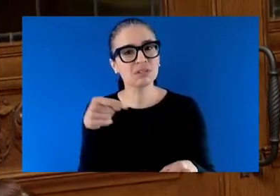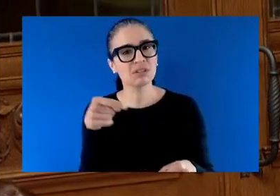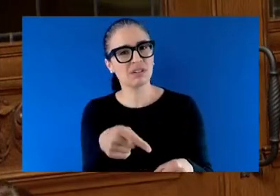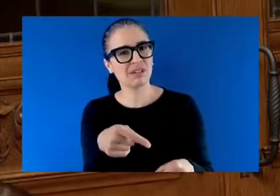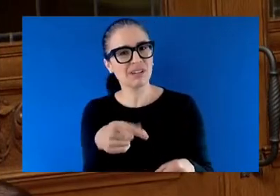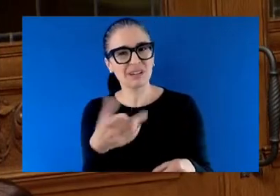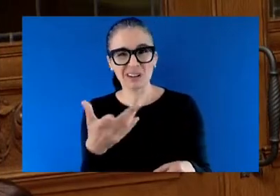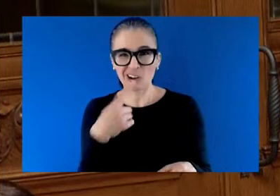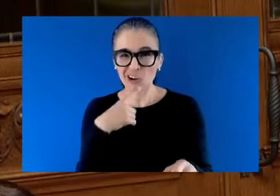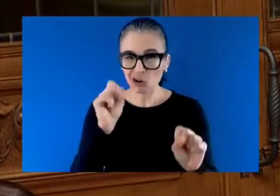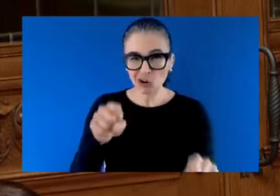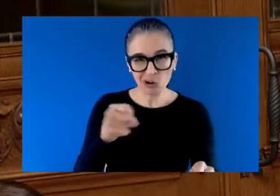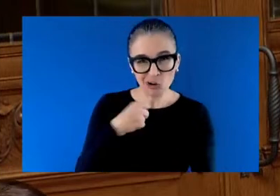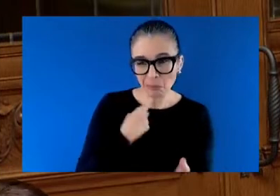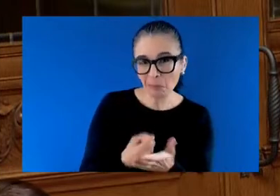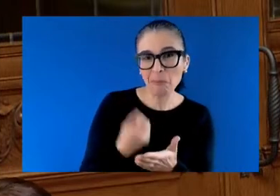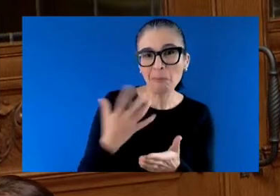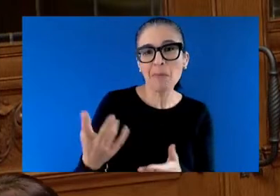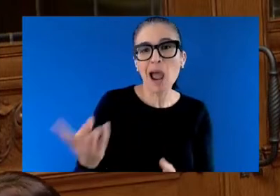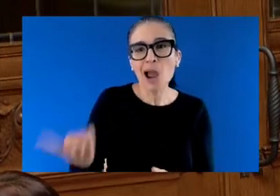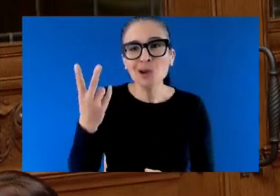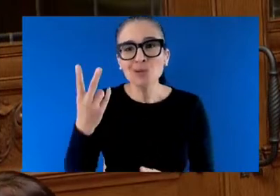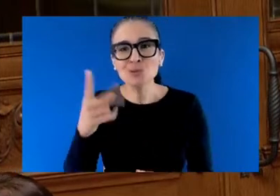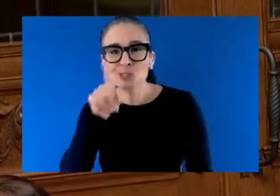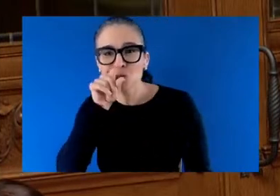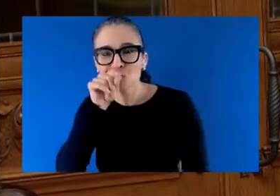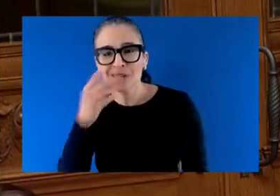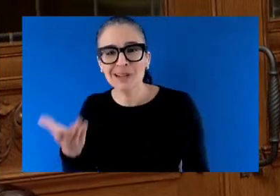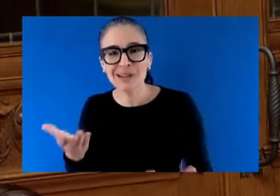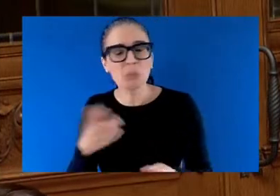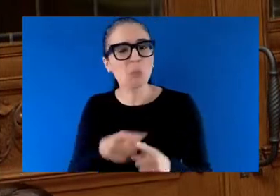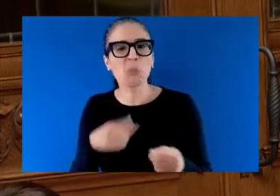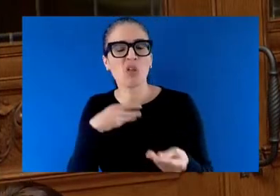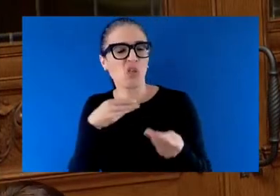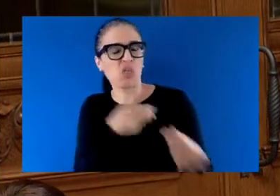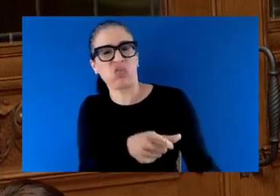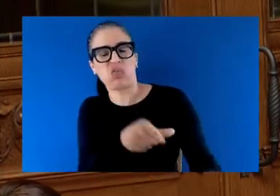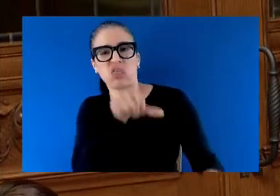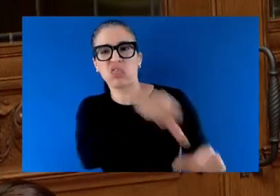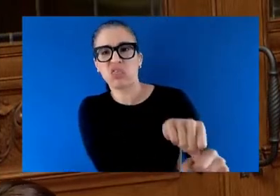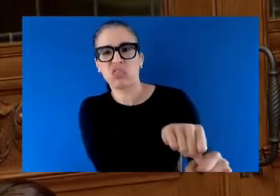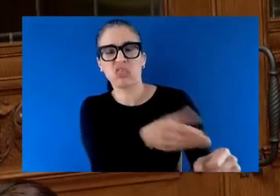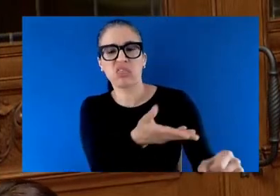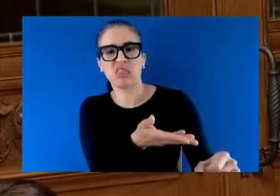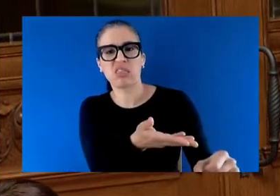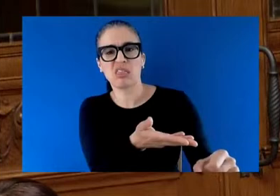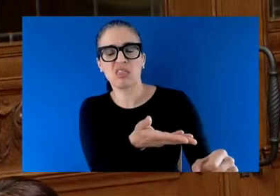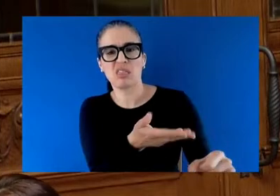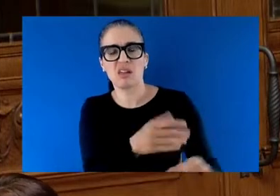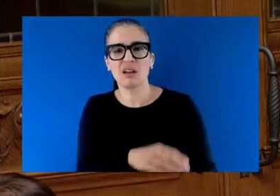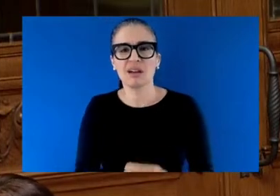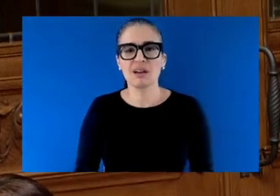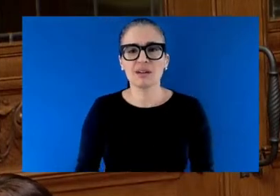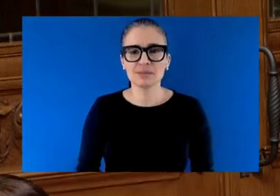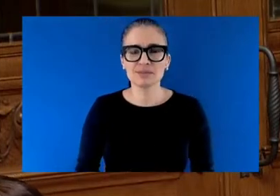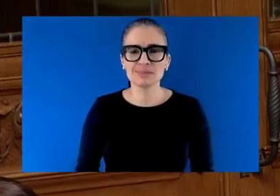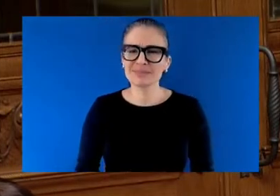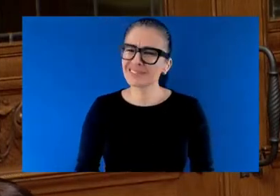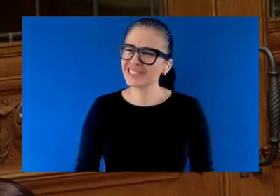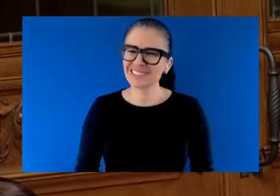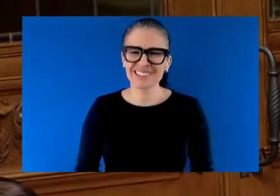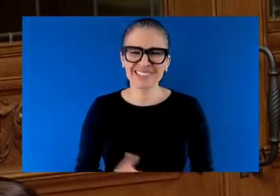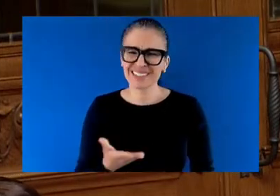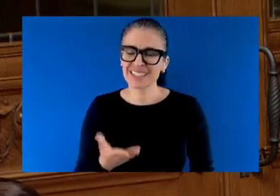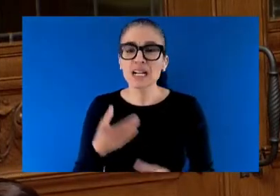NDP Premier and his boss in Ottawa, Justin Trudeau. Mr. Speaker, there is a movement across this country and the